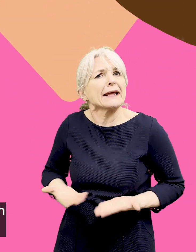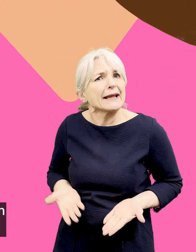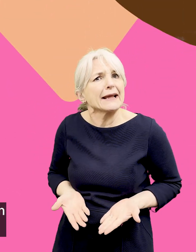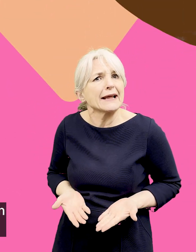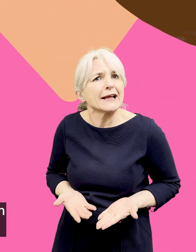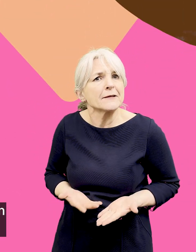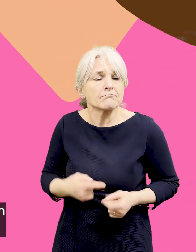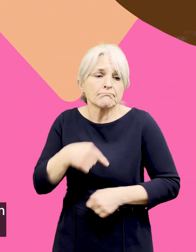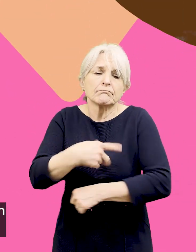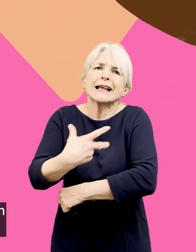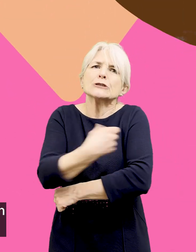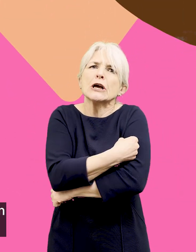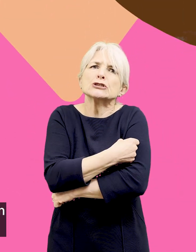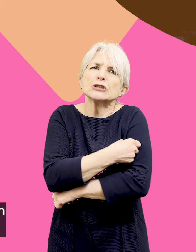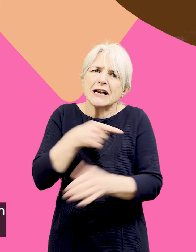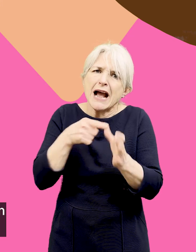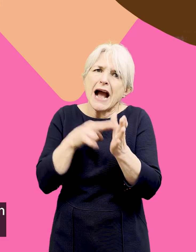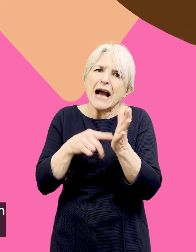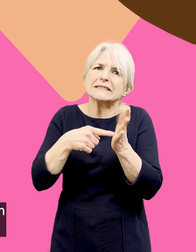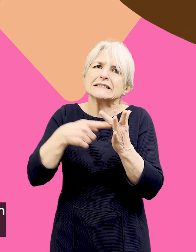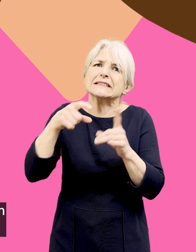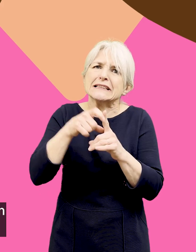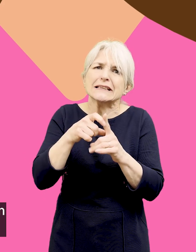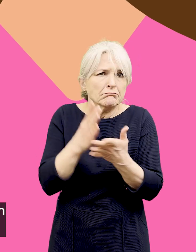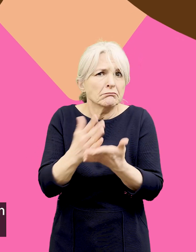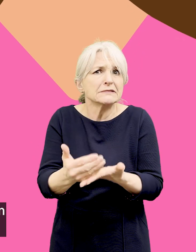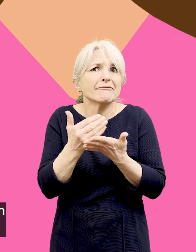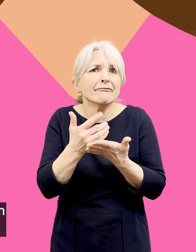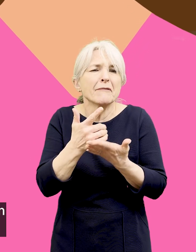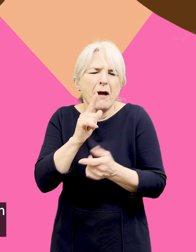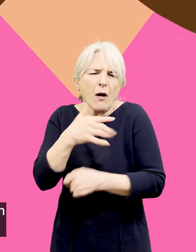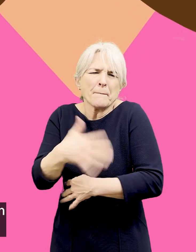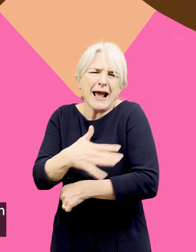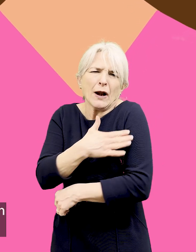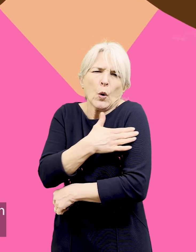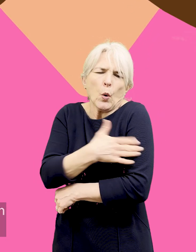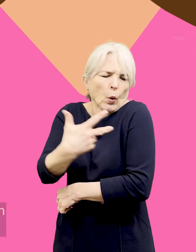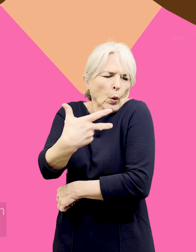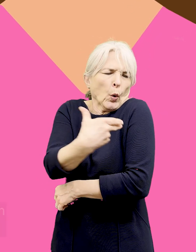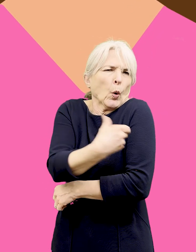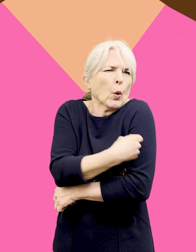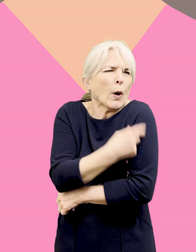Anti-D is safe, but can cause some mild pain when they are injected into the muscle.